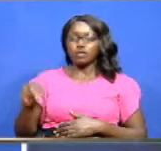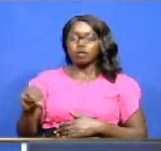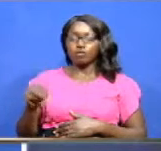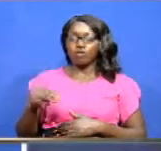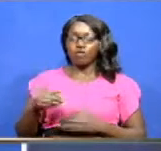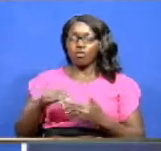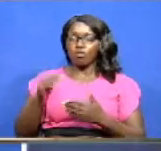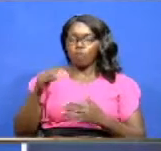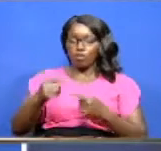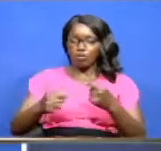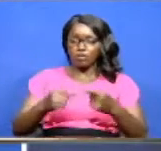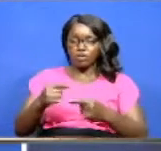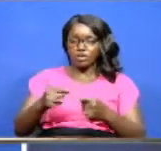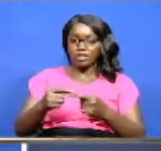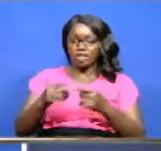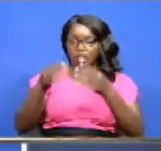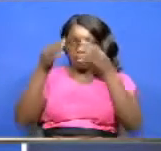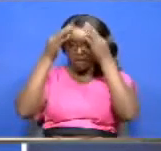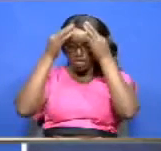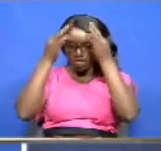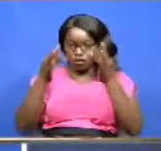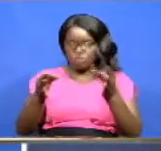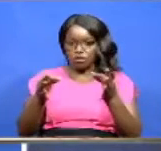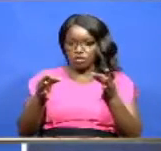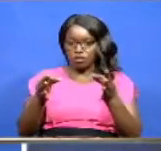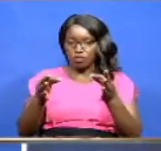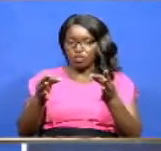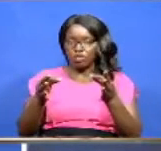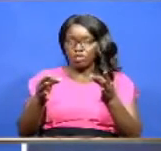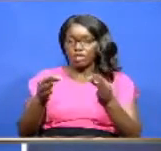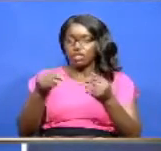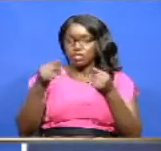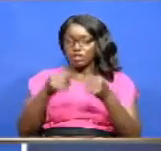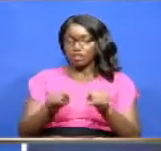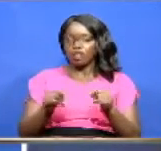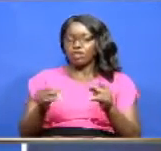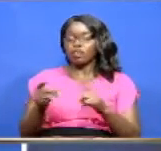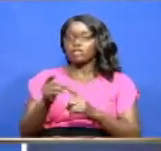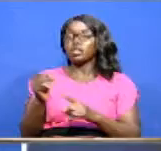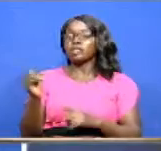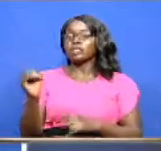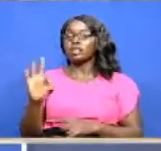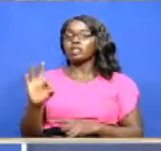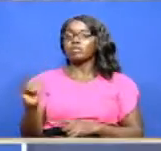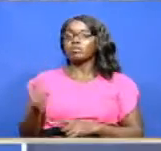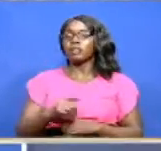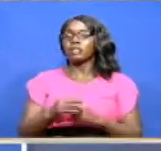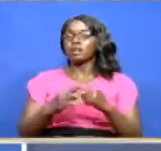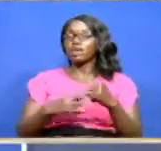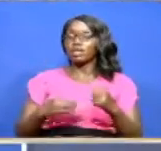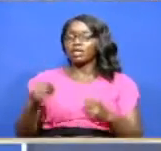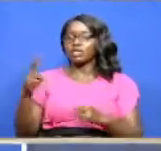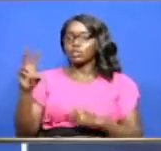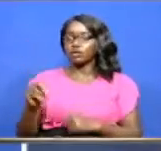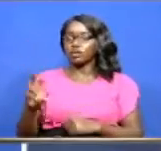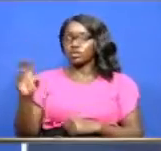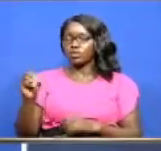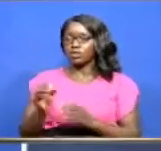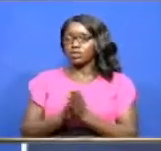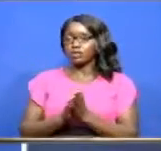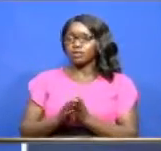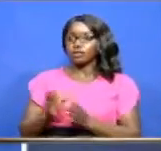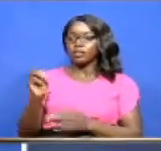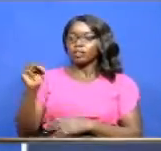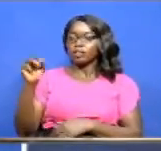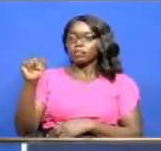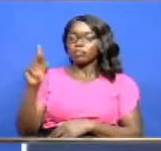proceedings and determination. Retrial on 3rd of August 2020. Omar Lali said to be